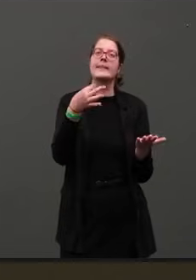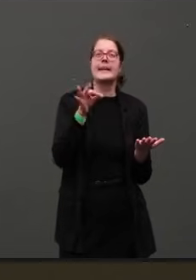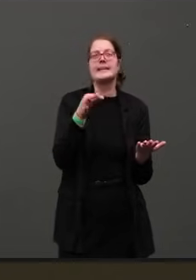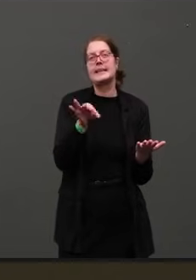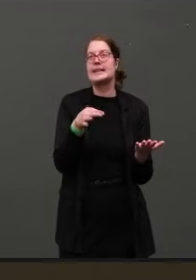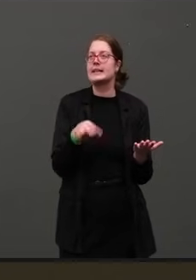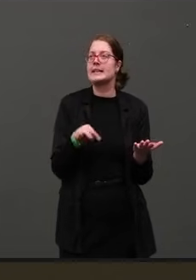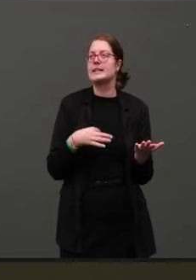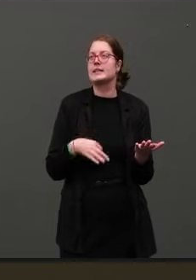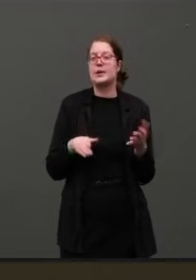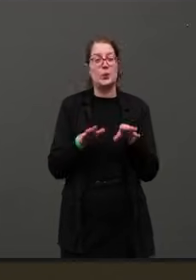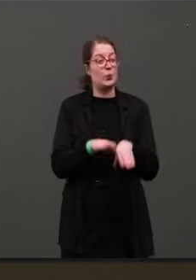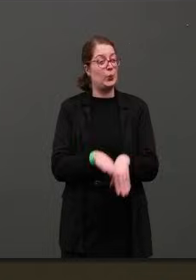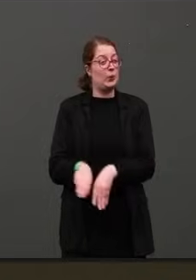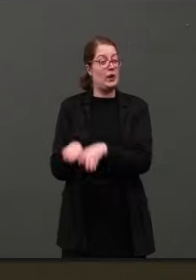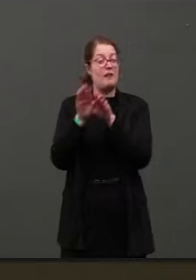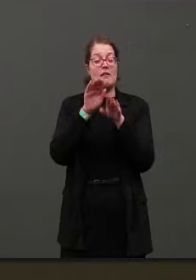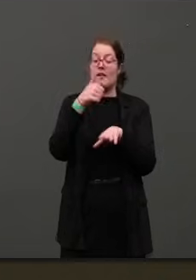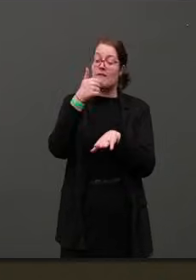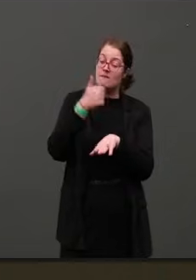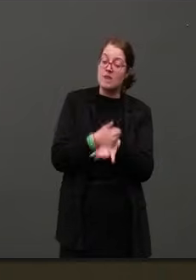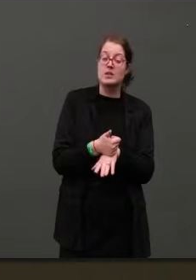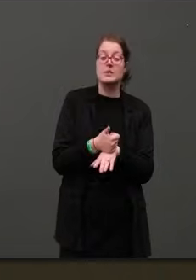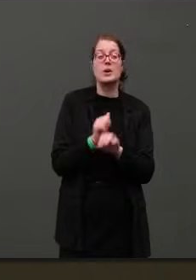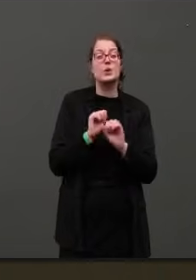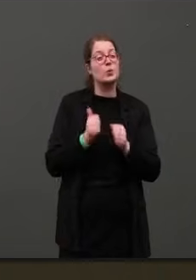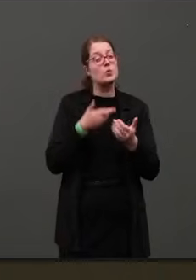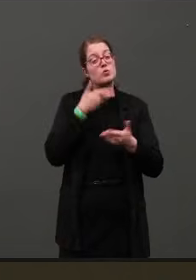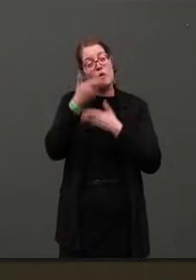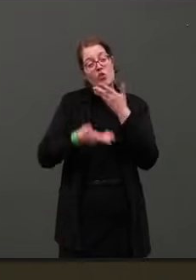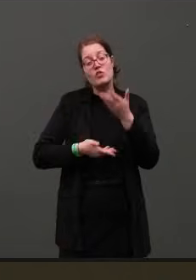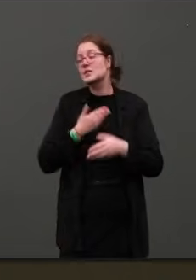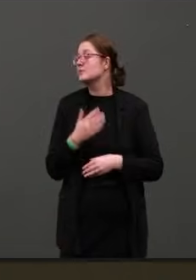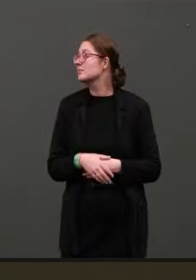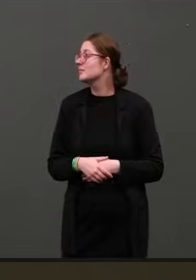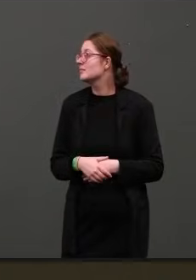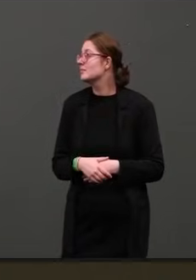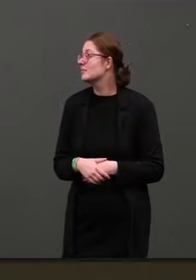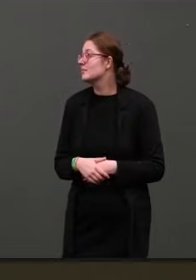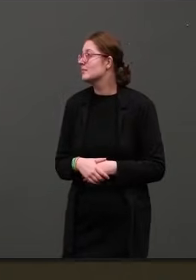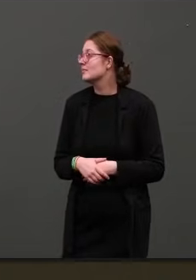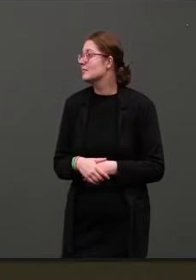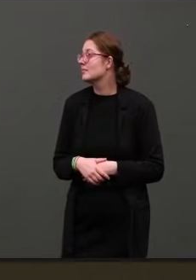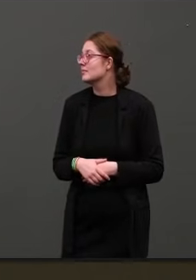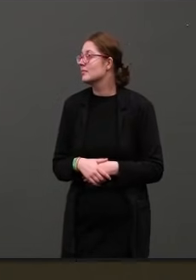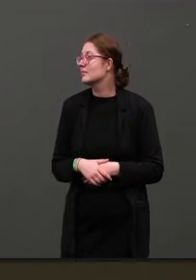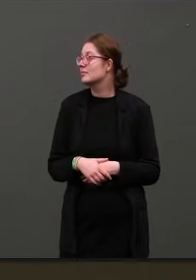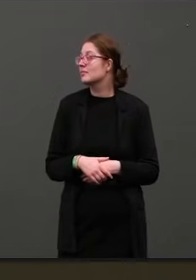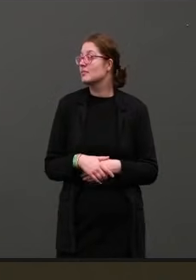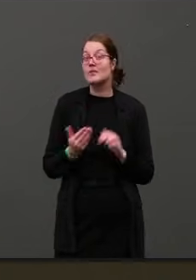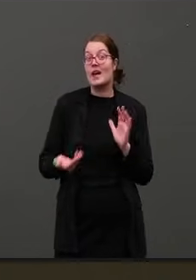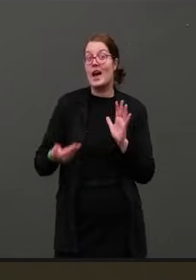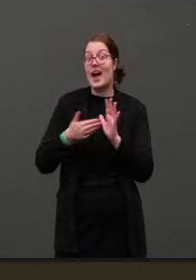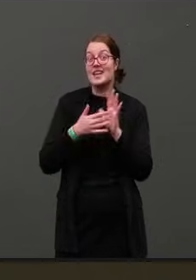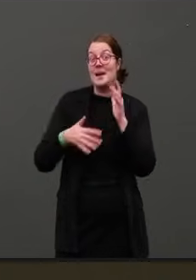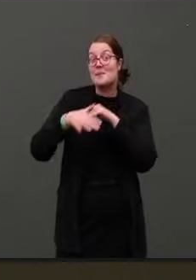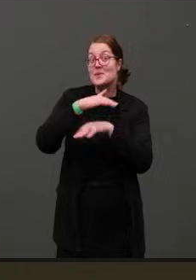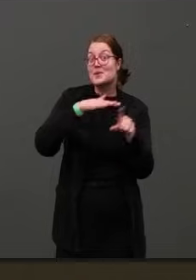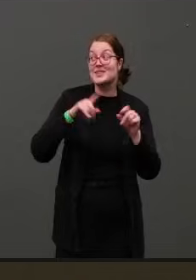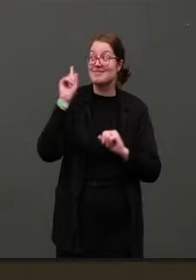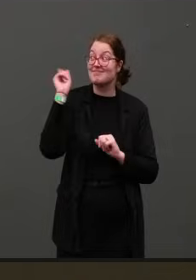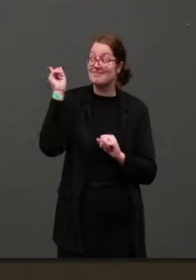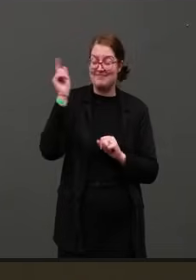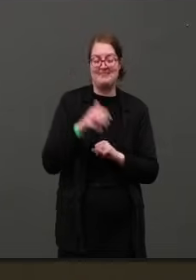universal fundamentals of great stories. And like I said, in this case, you can also add ambiguity to that list. Because what